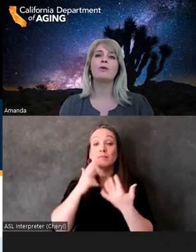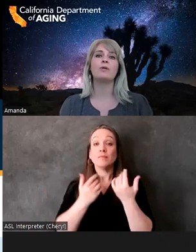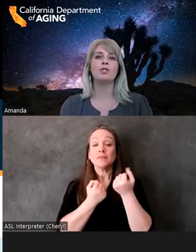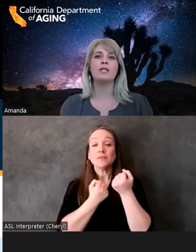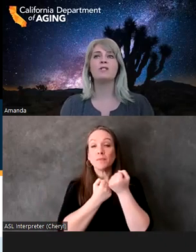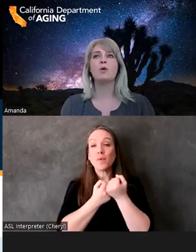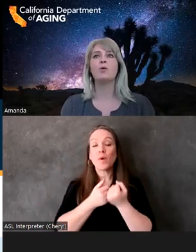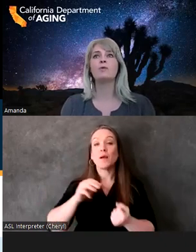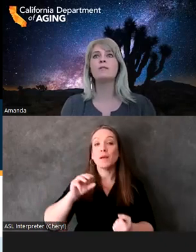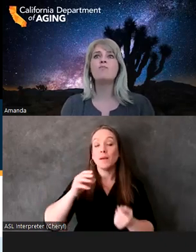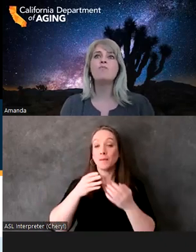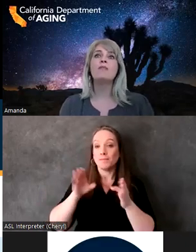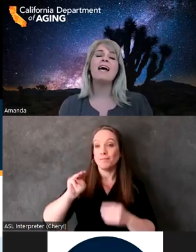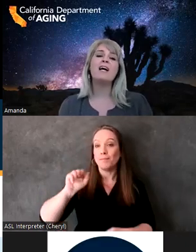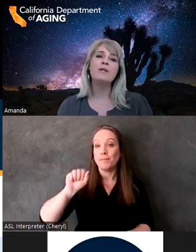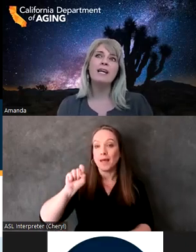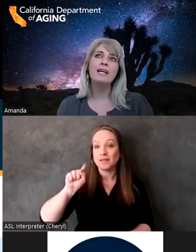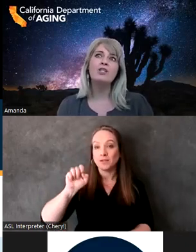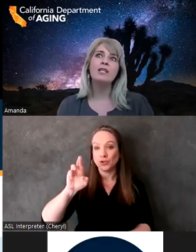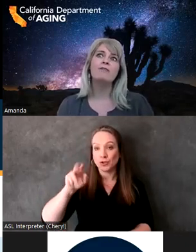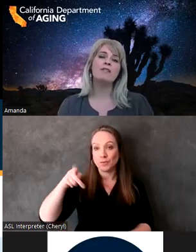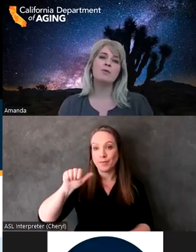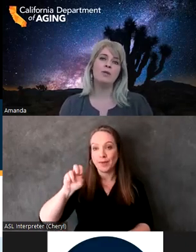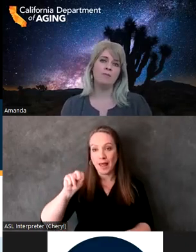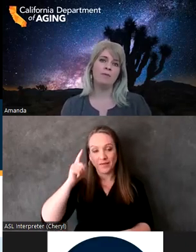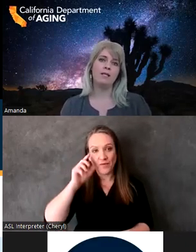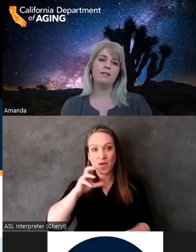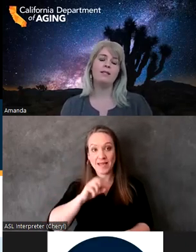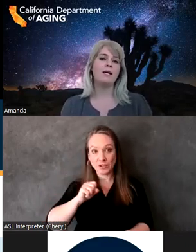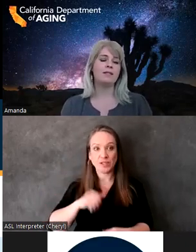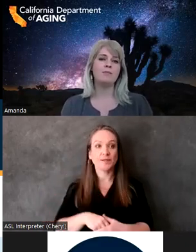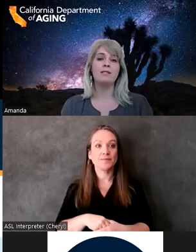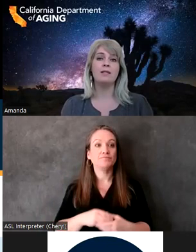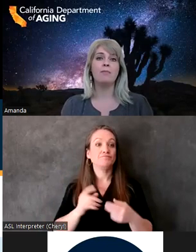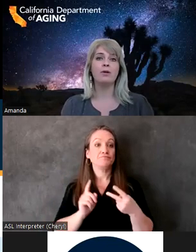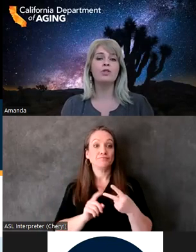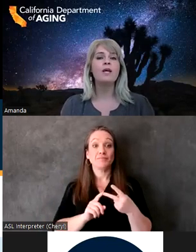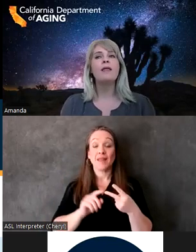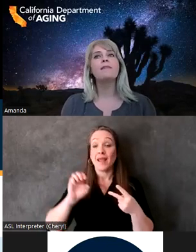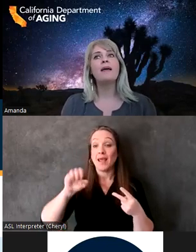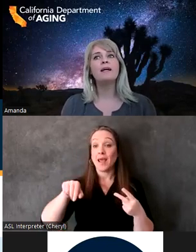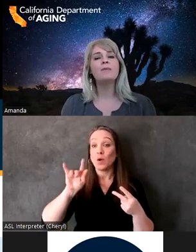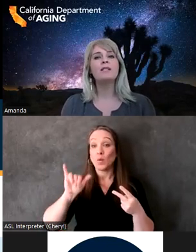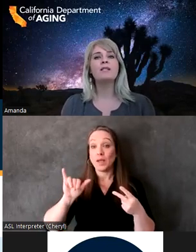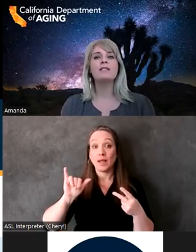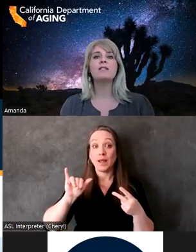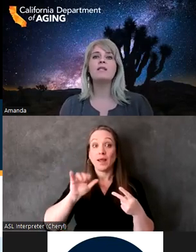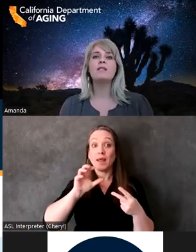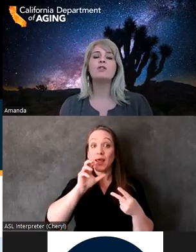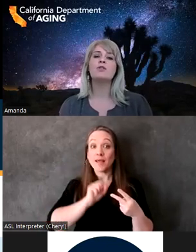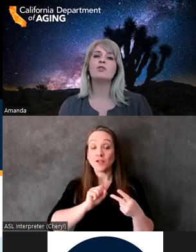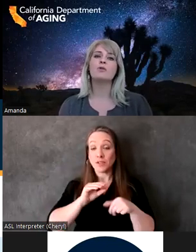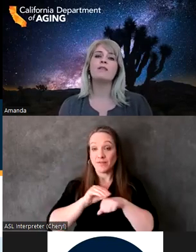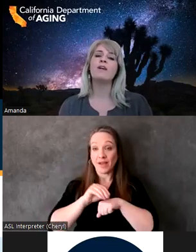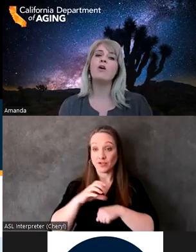in reaching its goals. The Equity and Aging Advisory Committee next meets in March. That committee is key